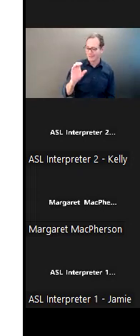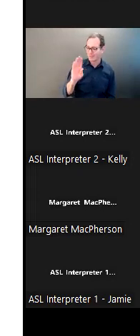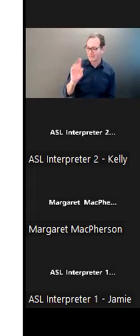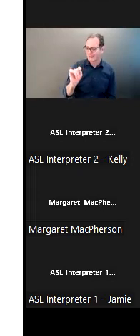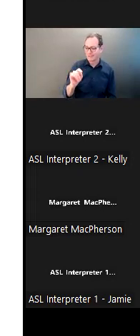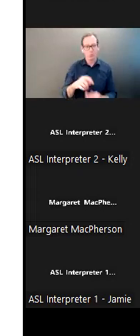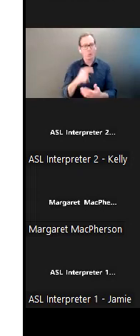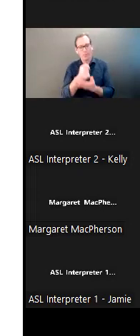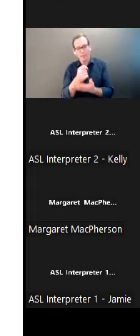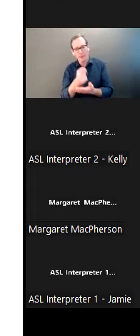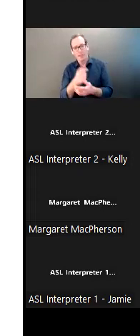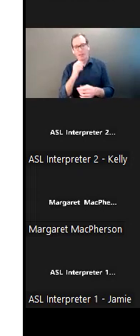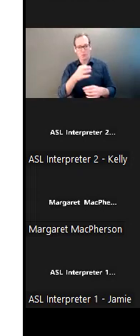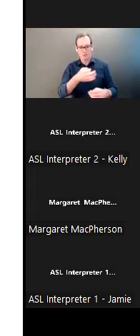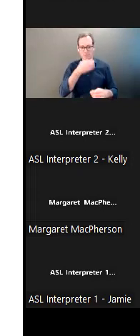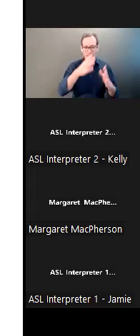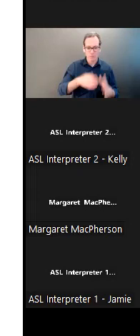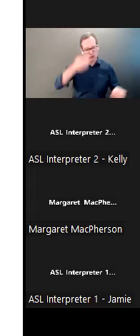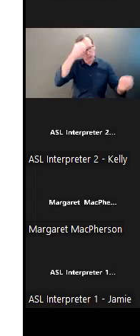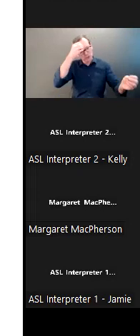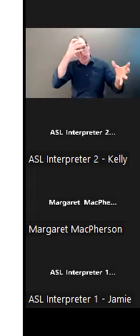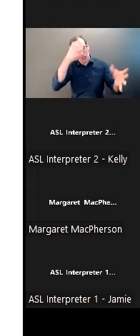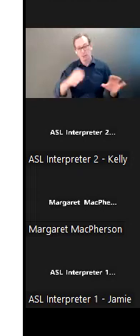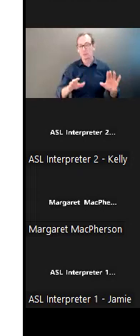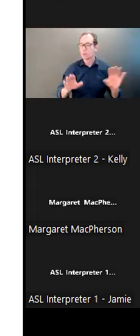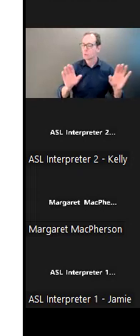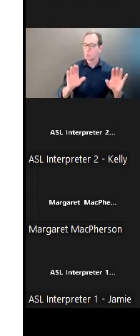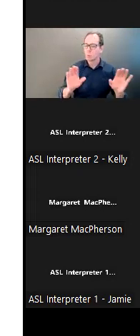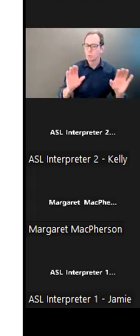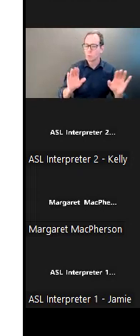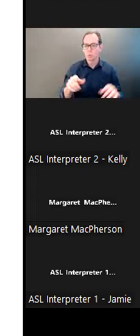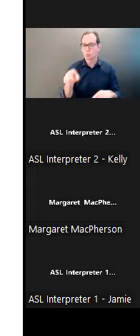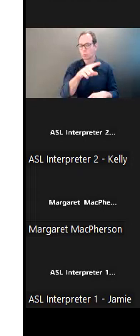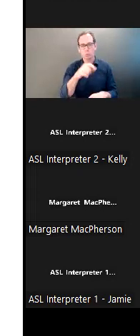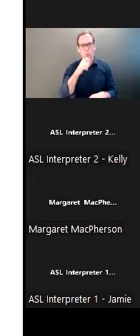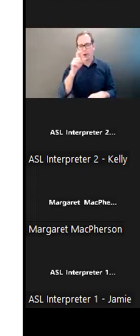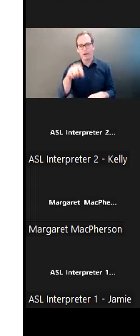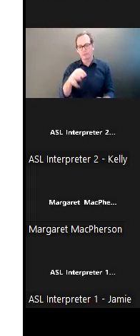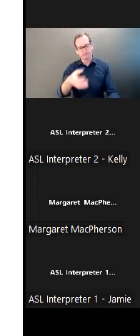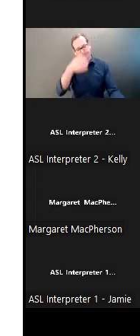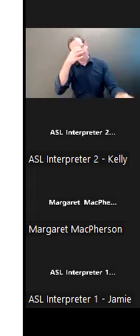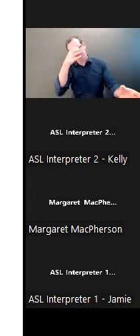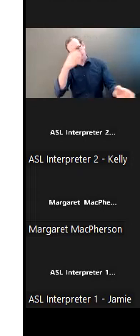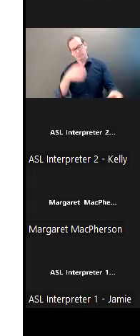to do this work. And really, that's not what we're saying here. Trauma-specific services are specialized services, people